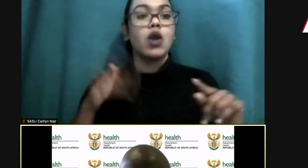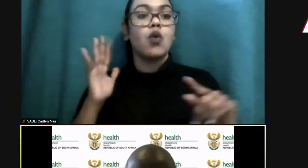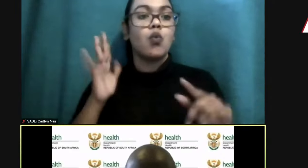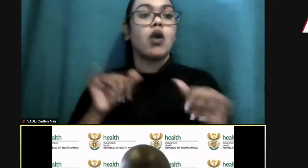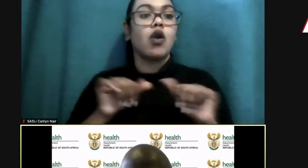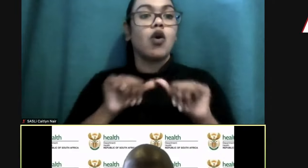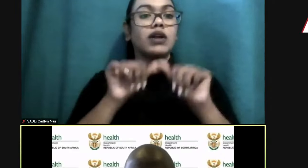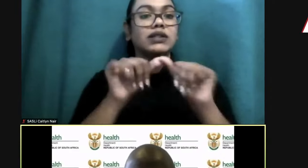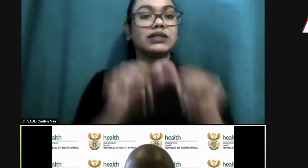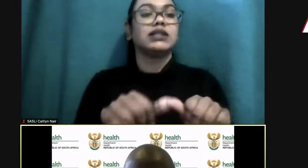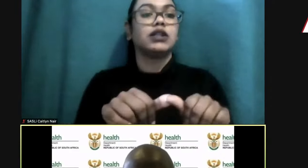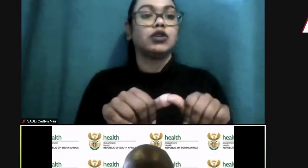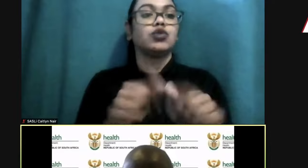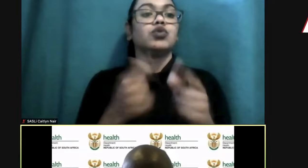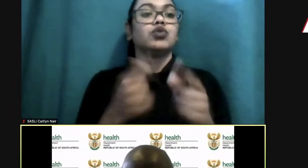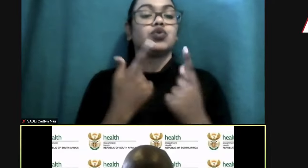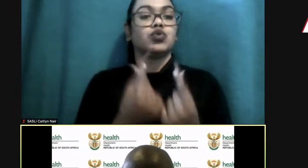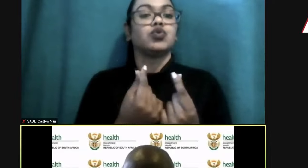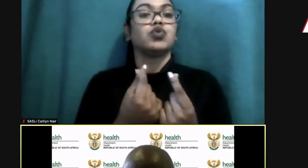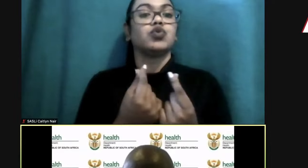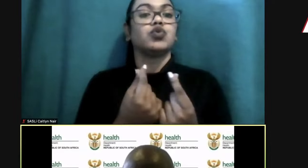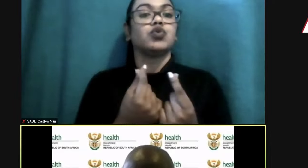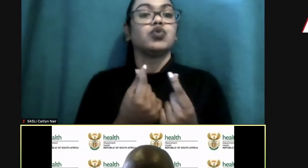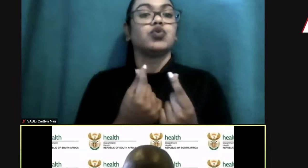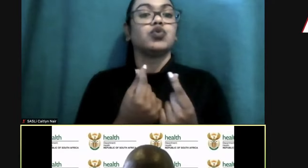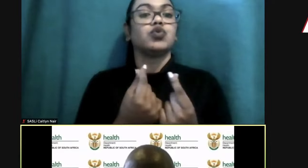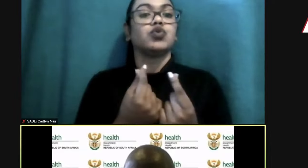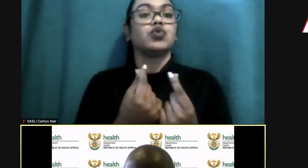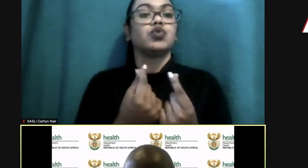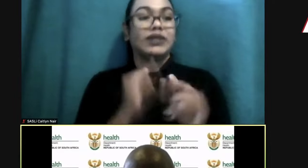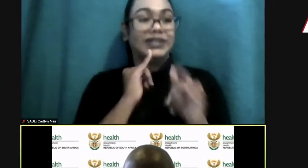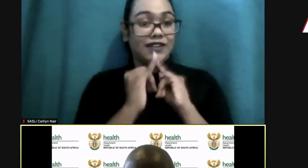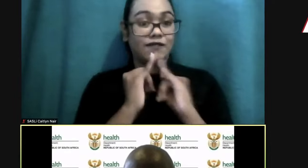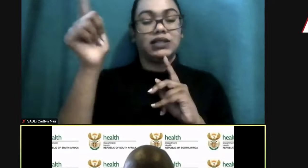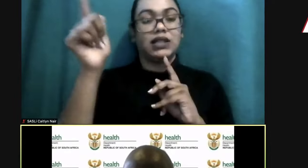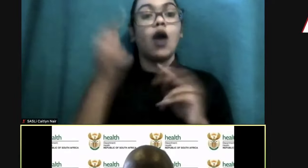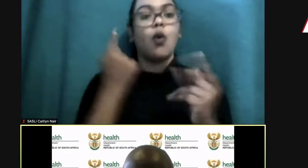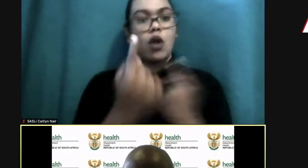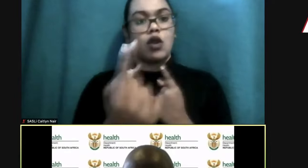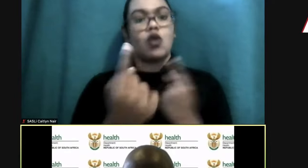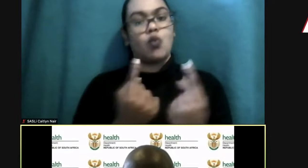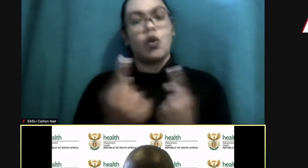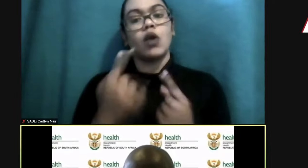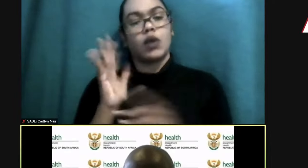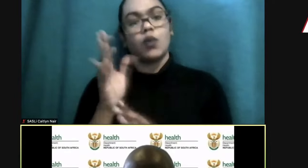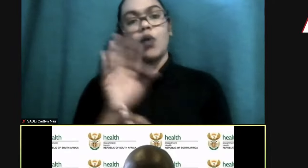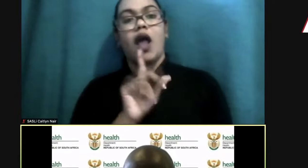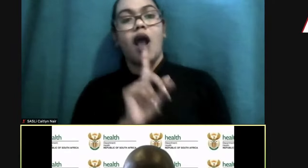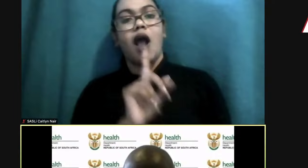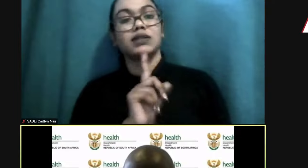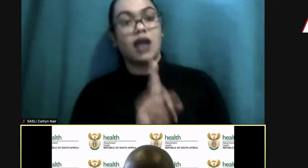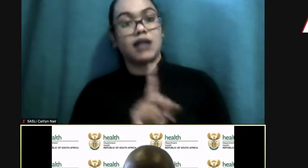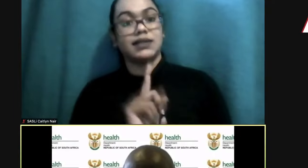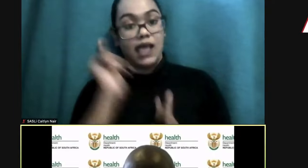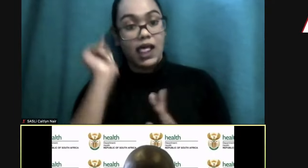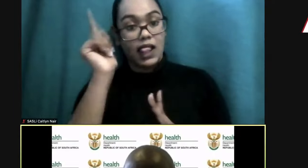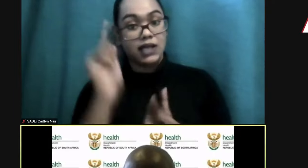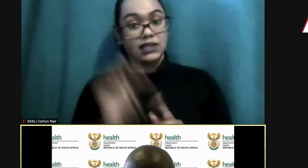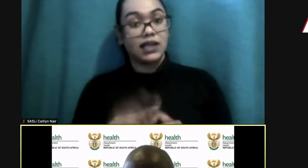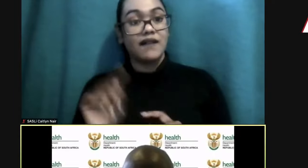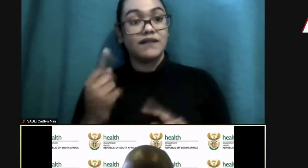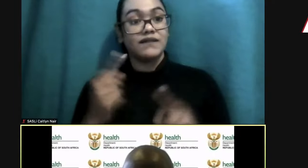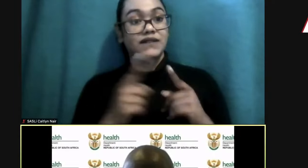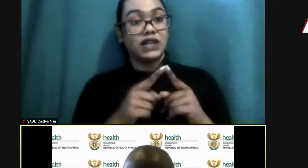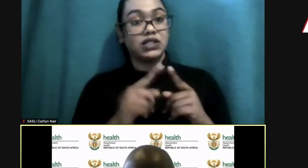the interviews, one-on-one and the like. So I'm going to read out the first batch of questions. First question is coming from Christian Duplessis